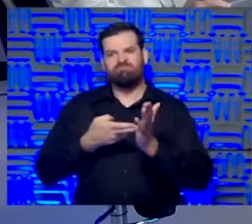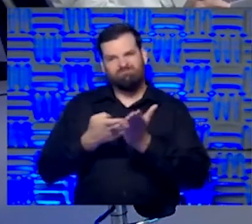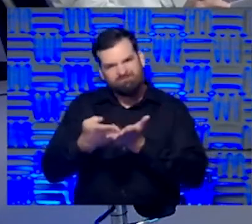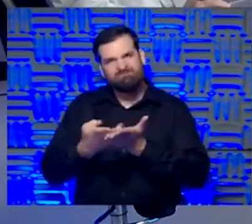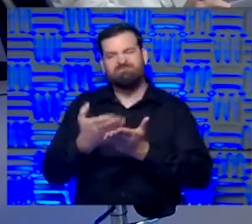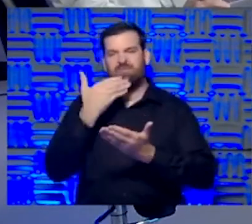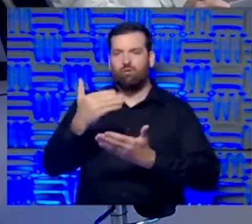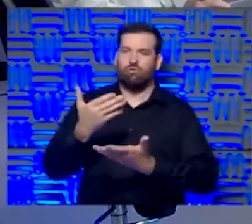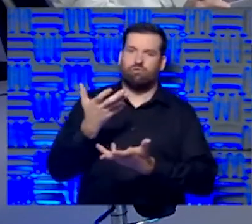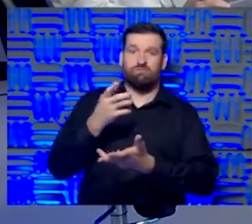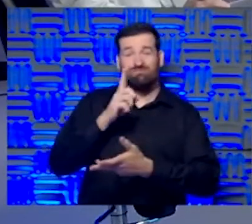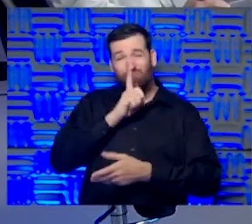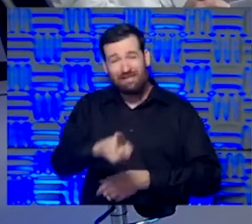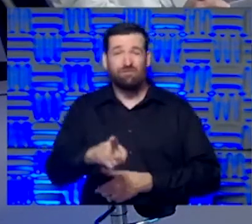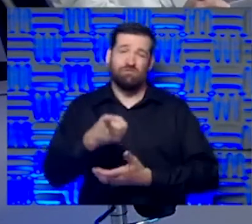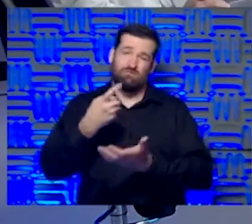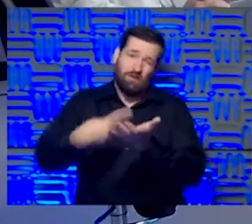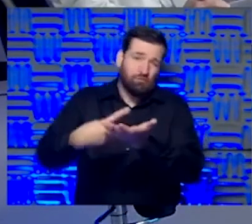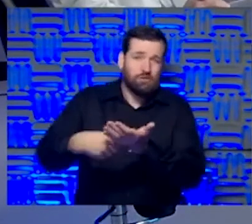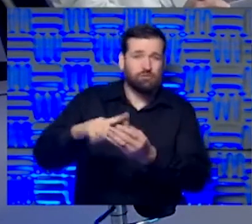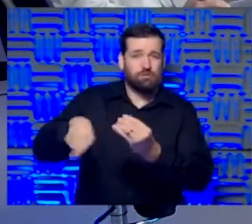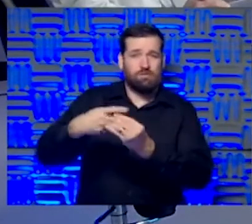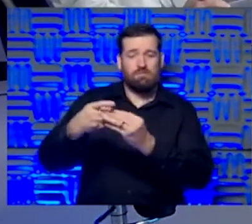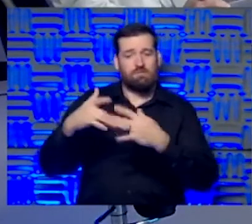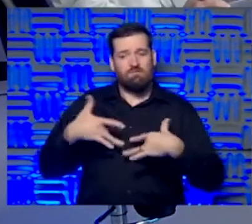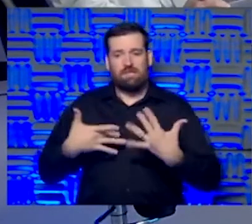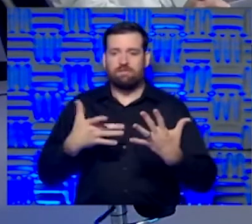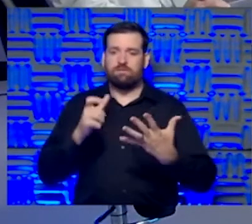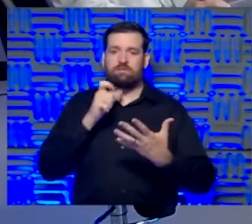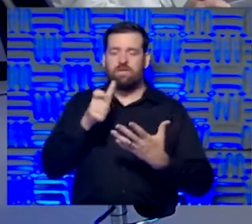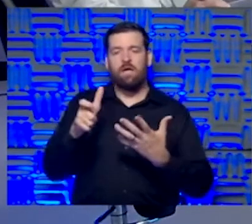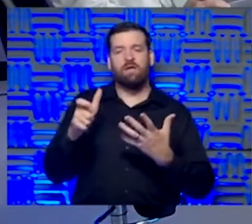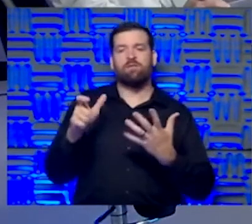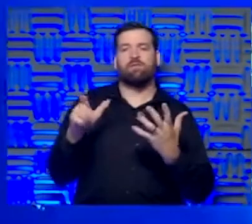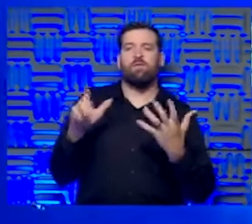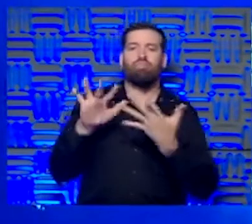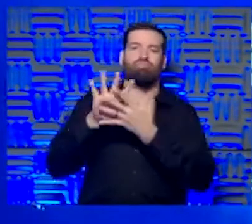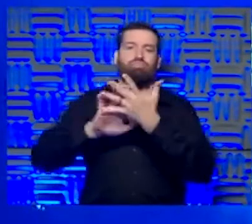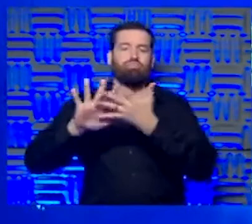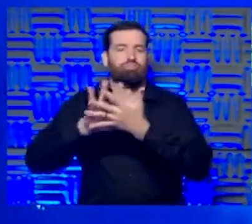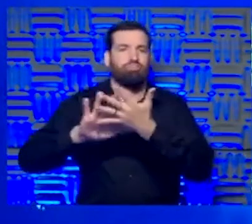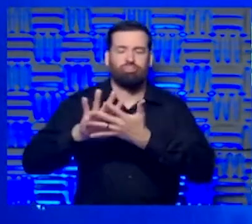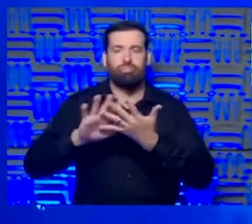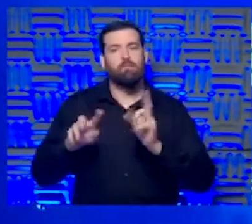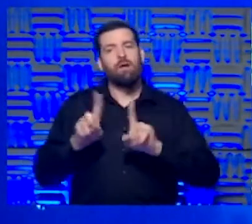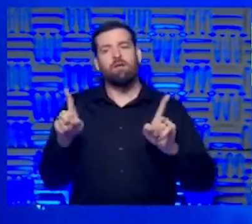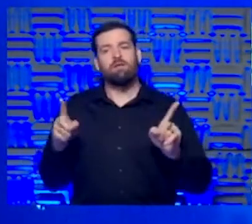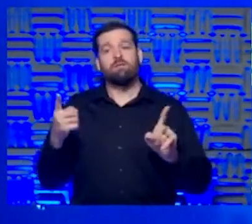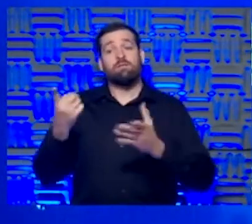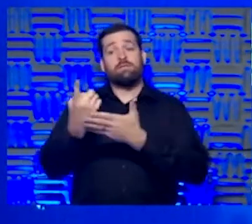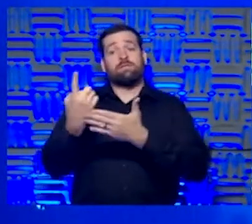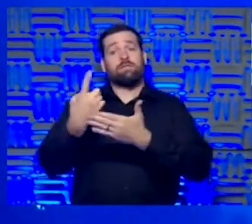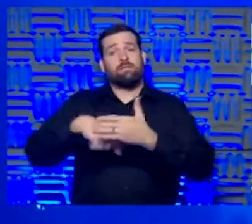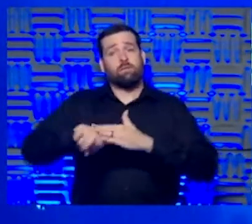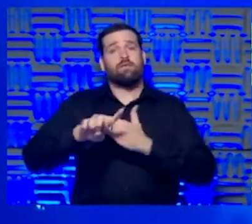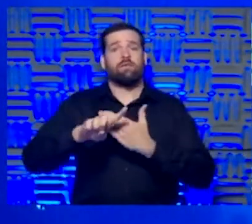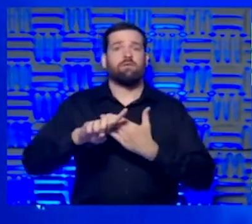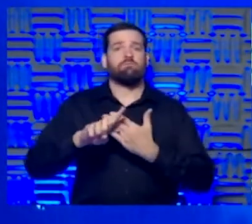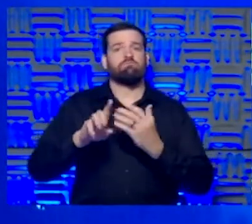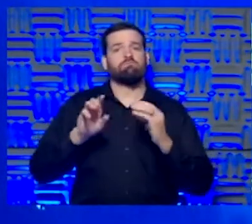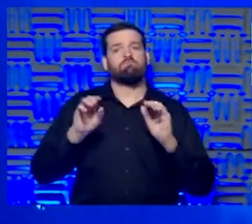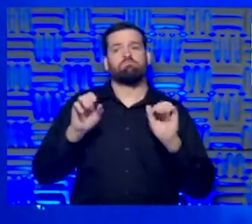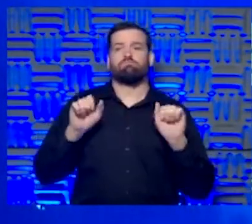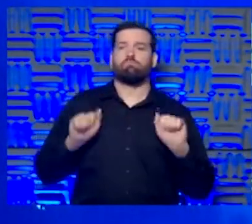and a real conversation about events and not try to speak with hyperbole. But I do think next week we'll probably try to explore